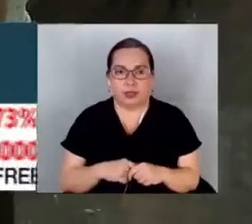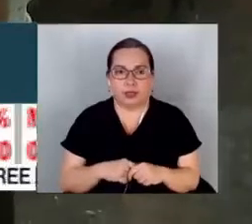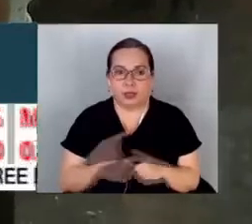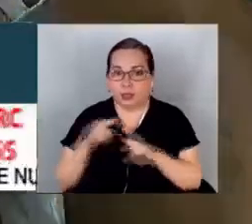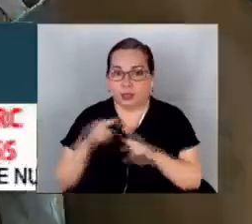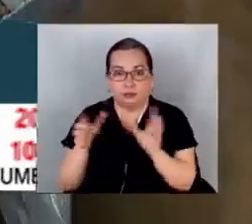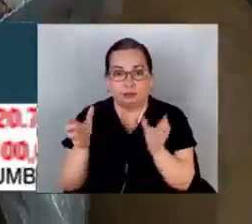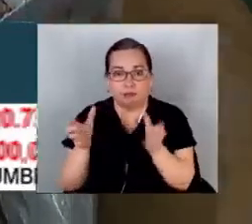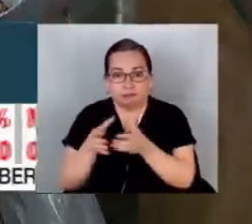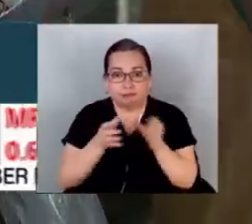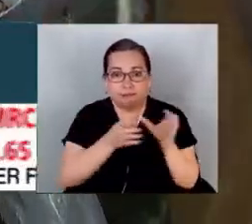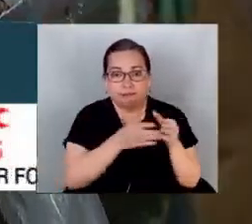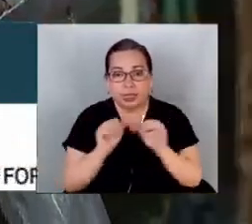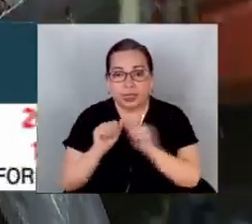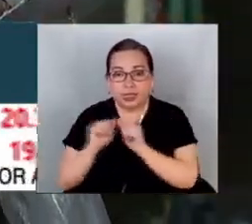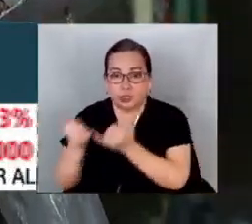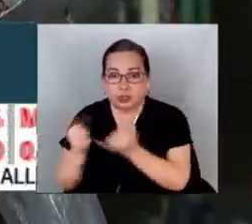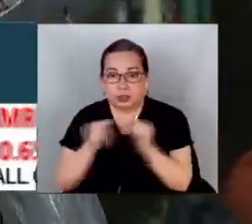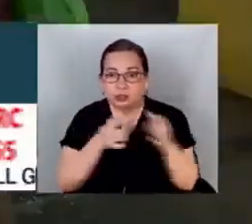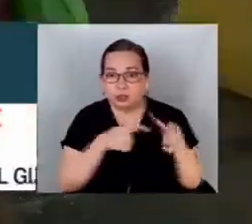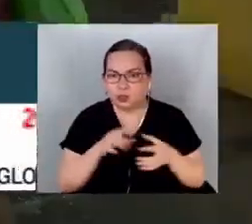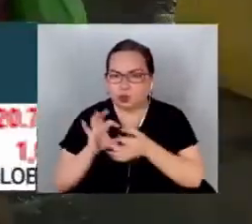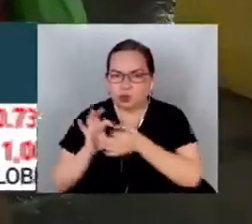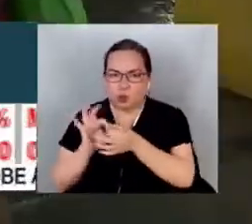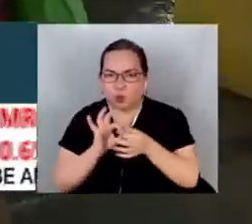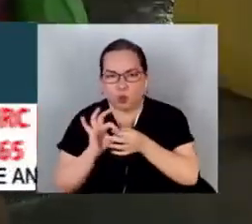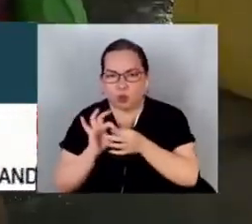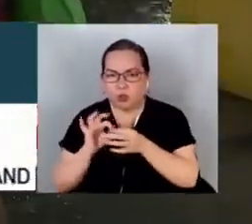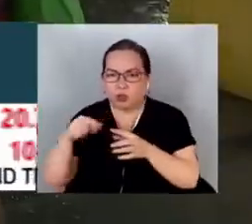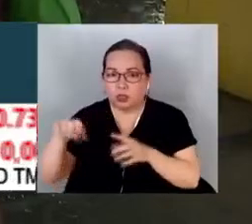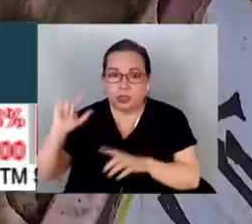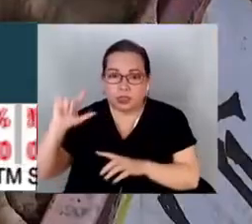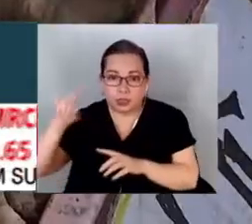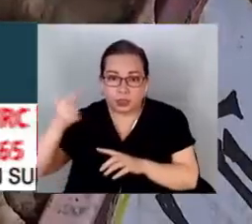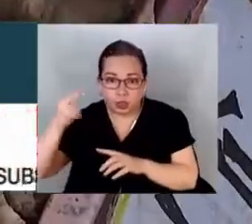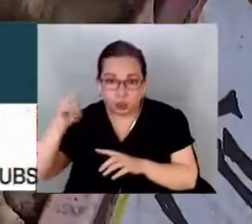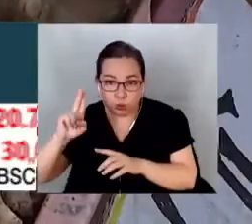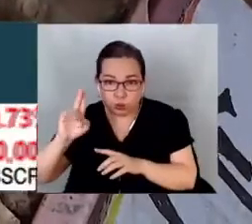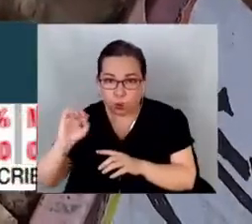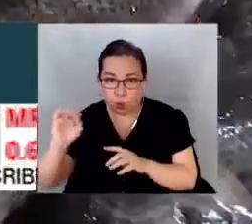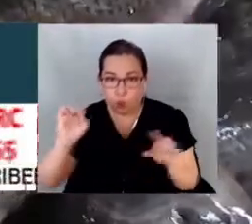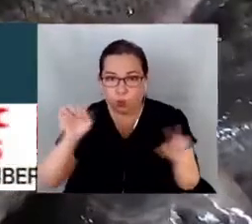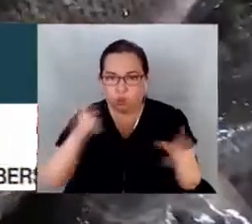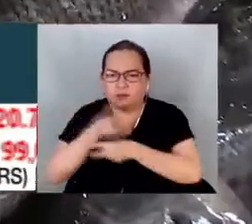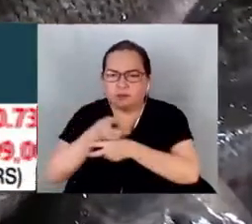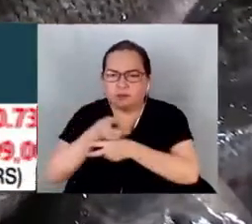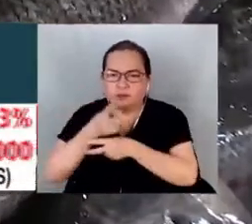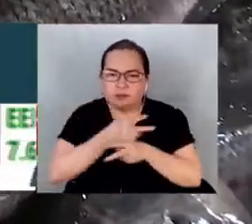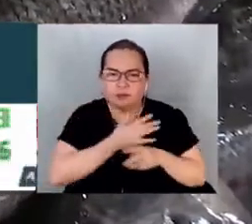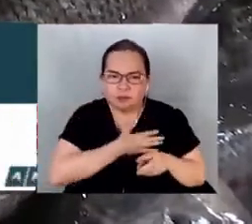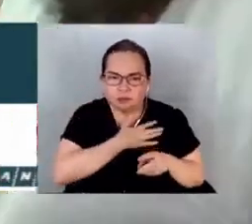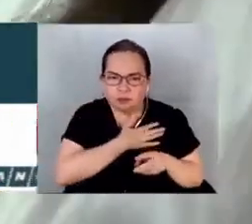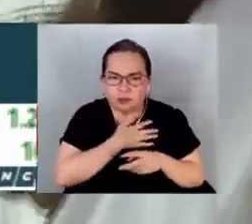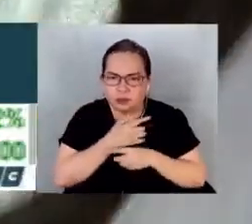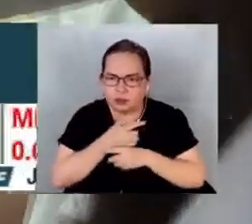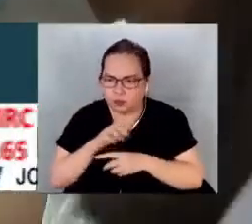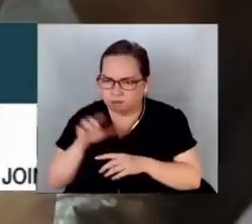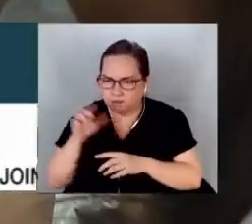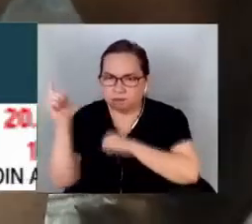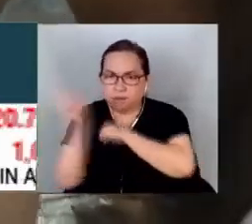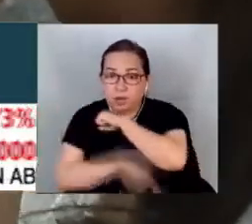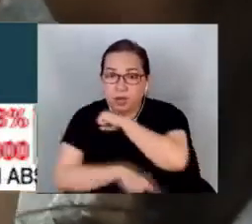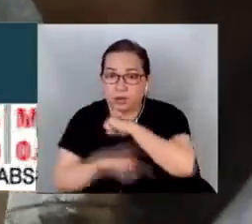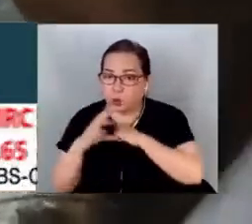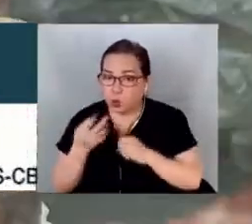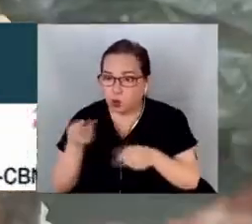also encouraging local price coordinating councils of local government units to monitor and castigate those who are guilty of